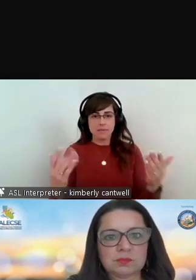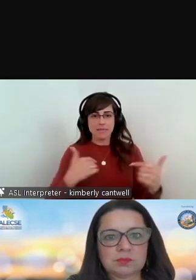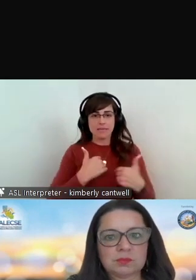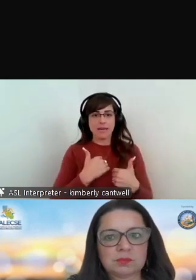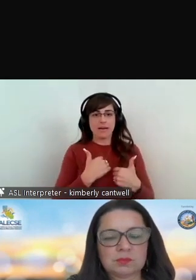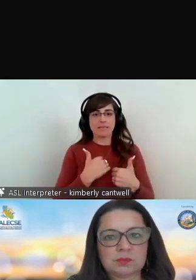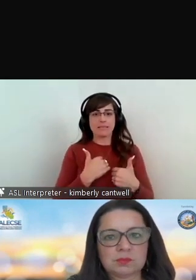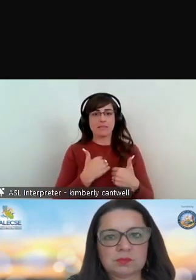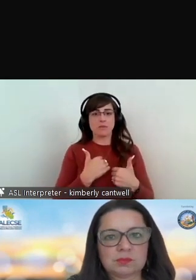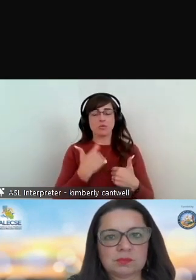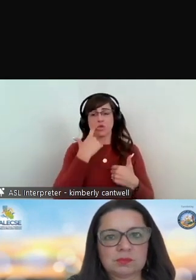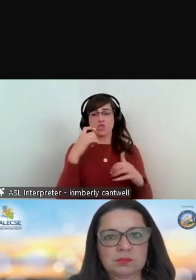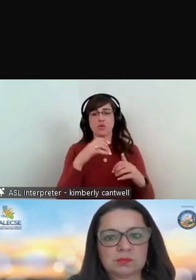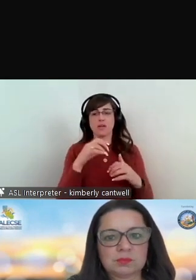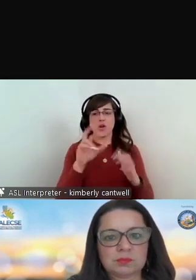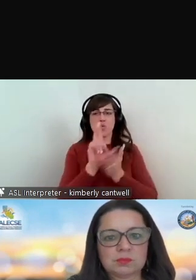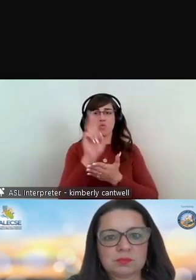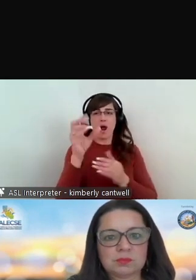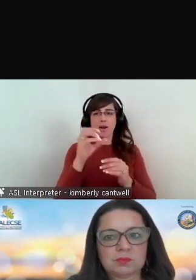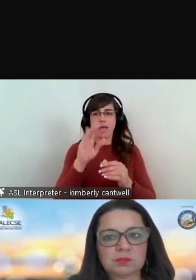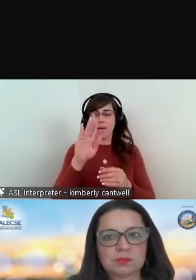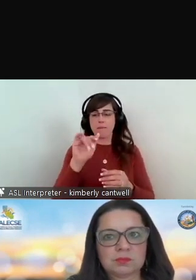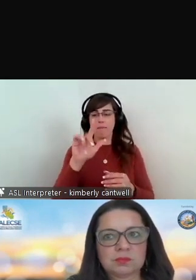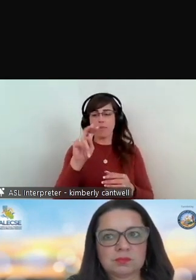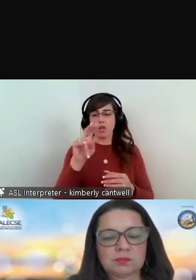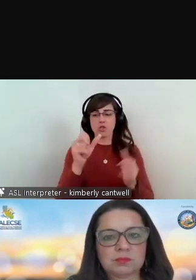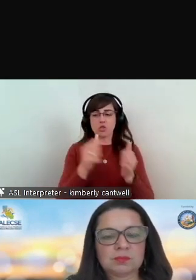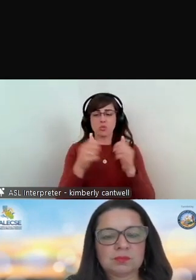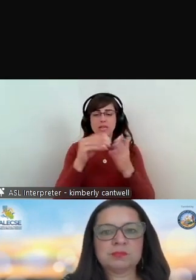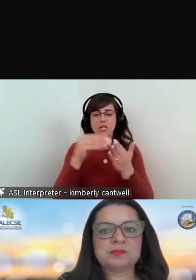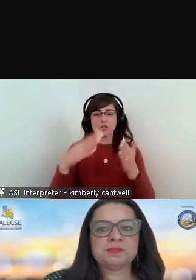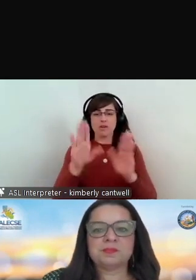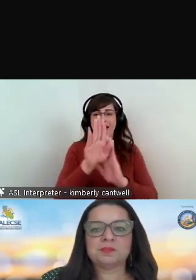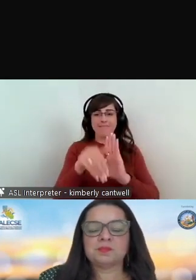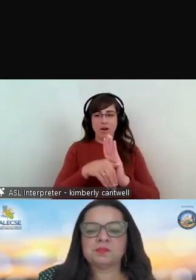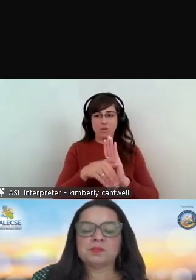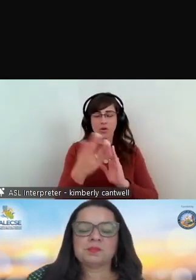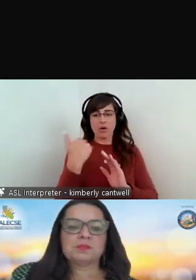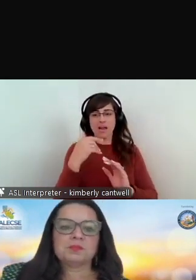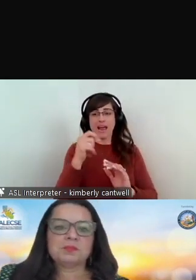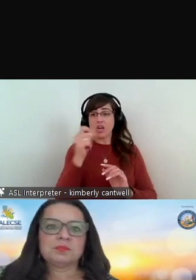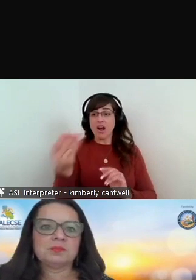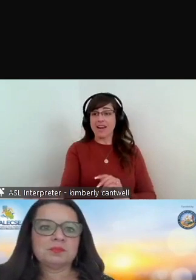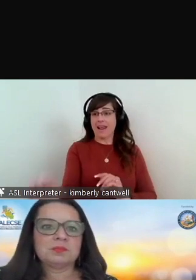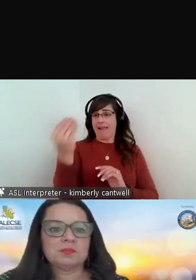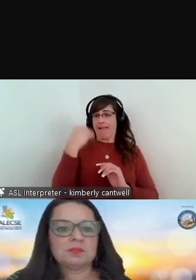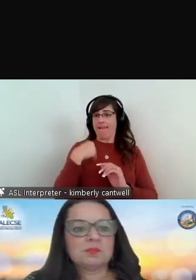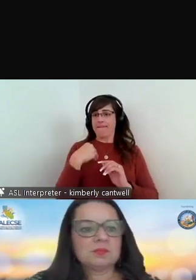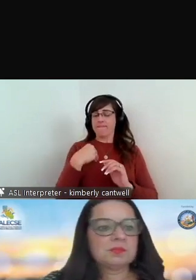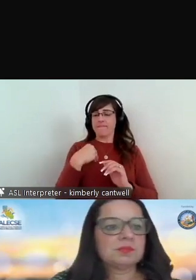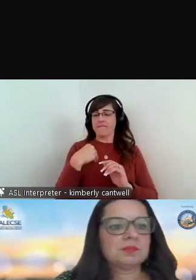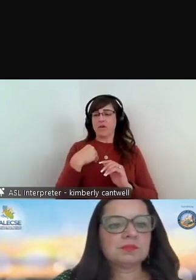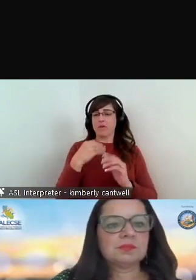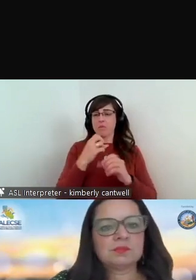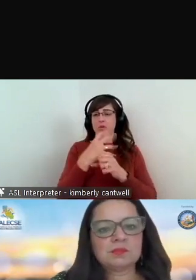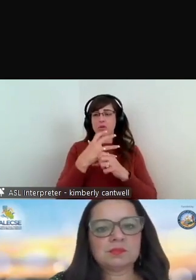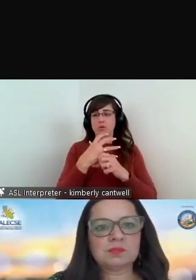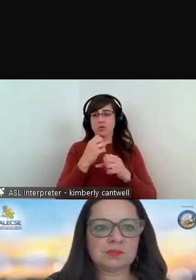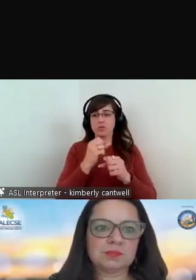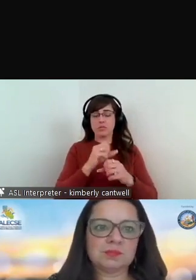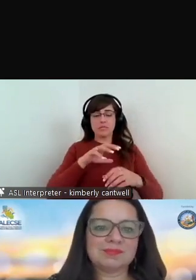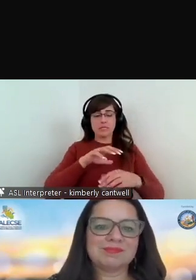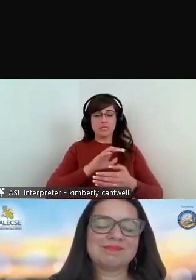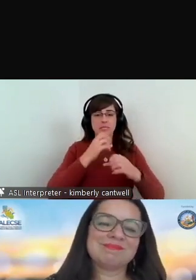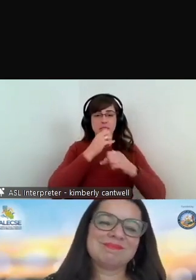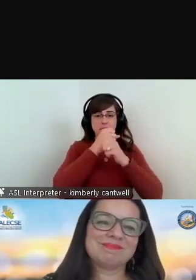was doing rocket balloons with a student half an hour ago, and instead of handing me the balloon to pump it again, he put it in his mouth and